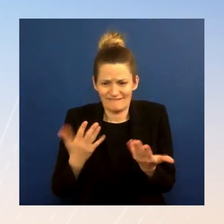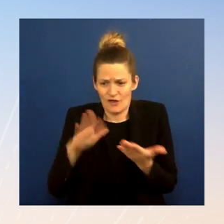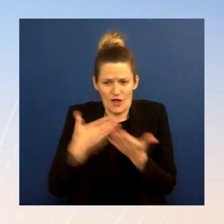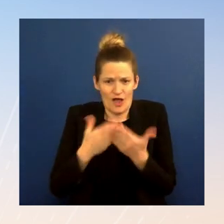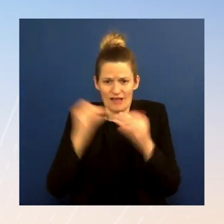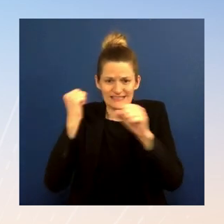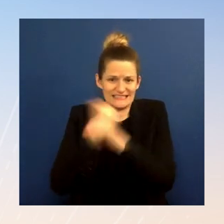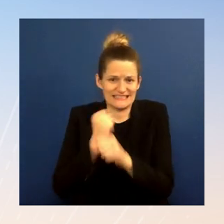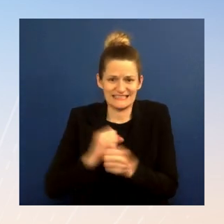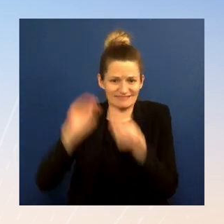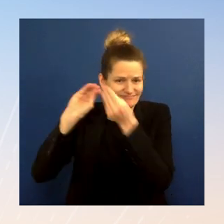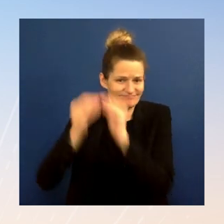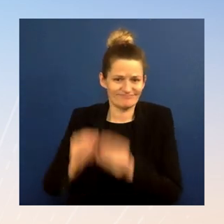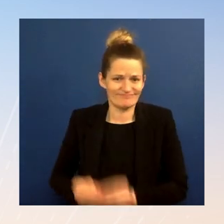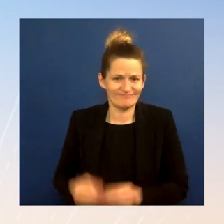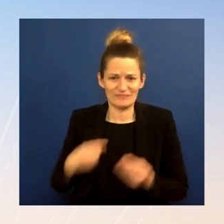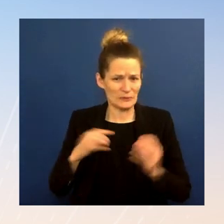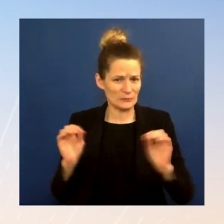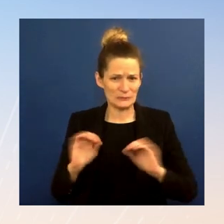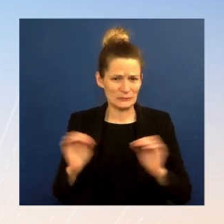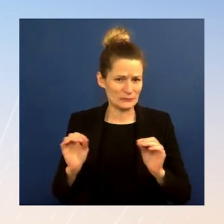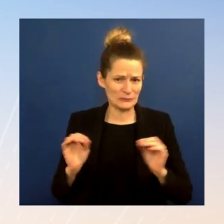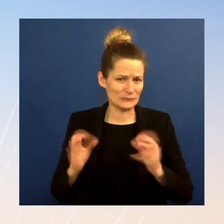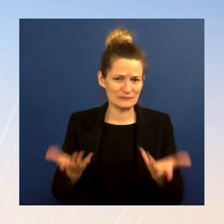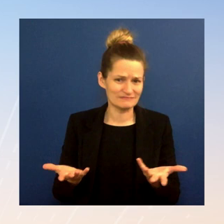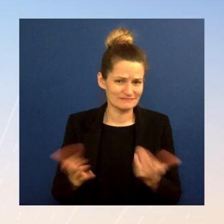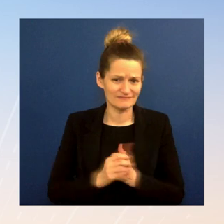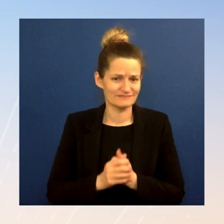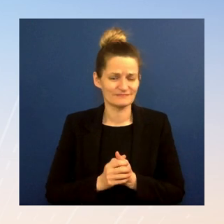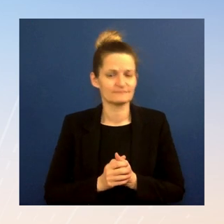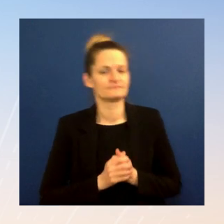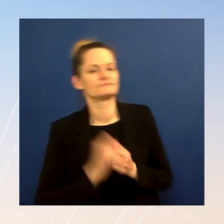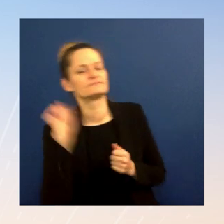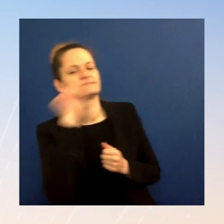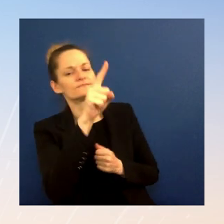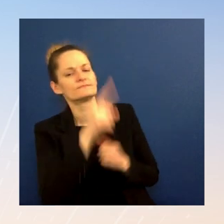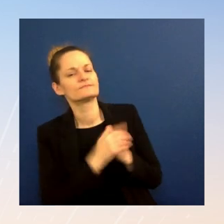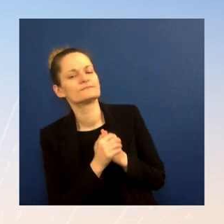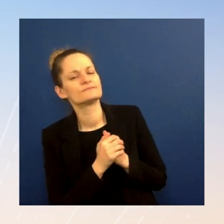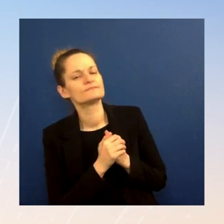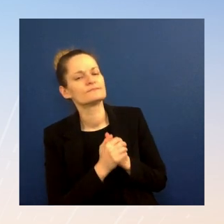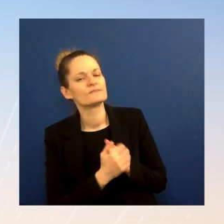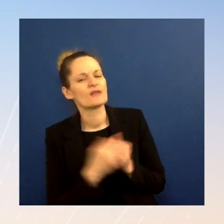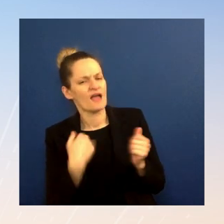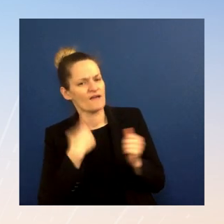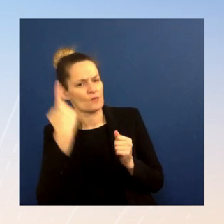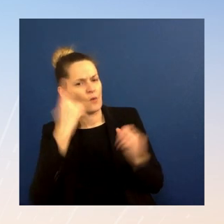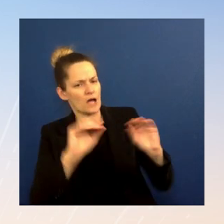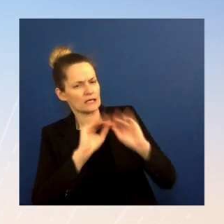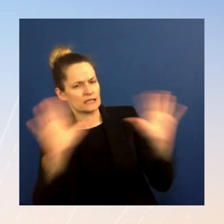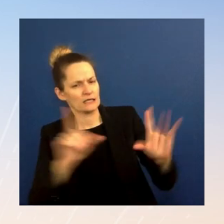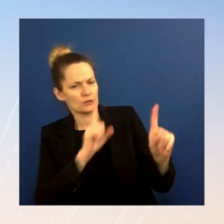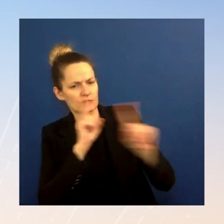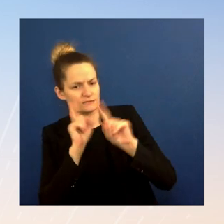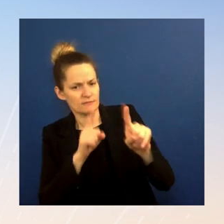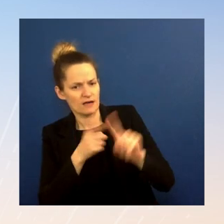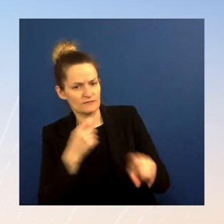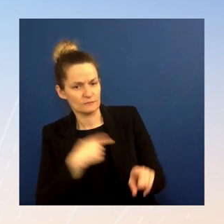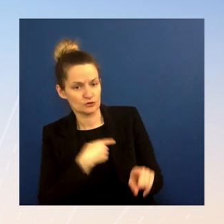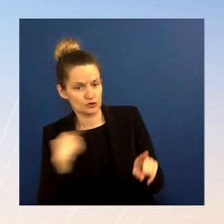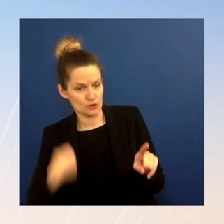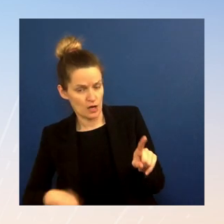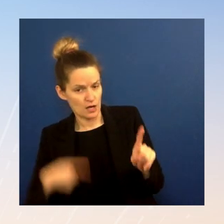clearest responses we have seen from the Chinese about their possibly helping Russia came from the foreign minister, Wang